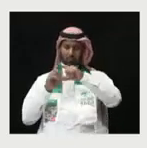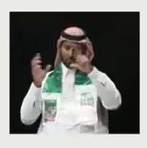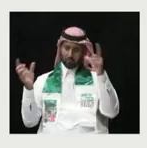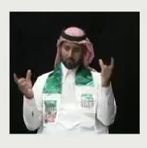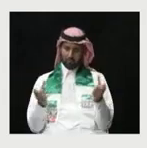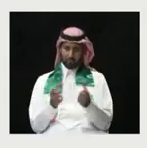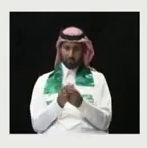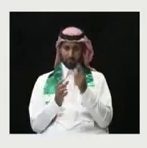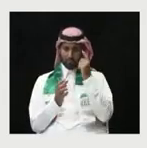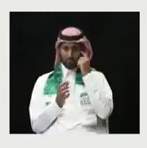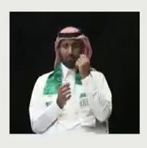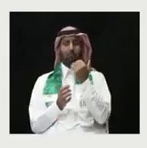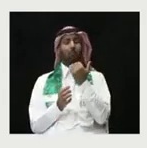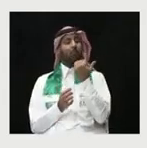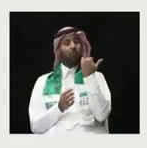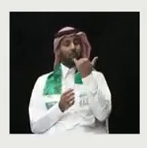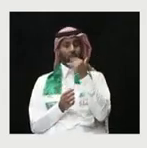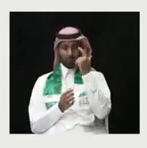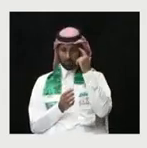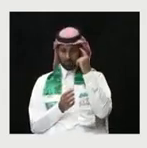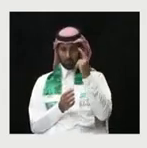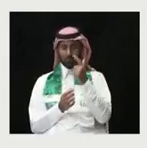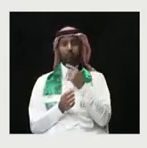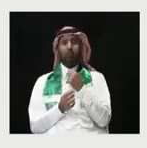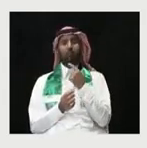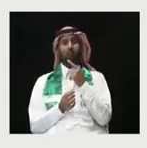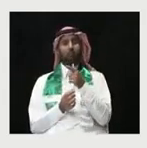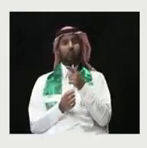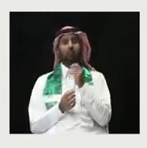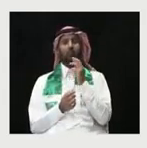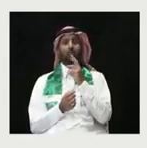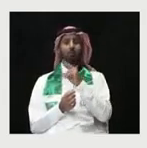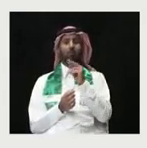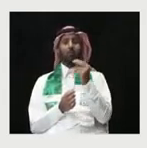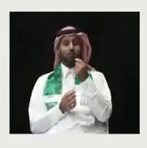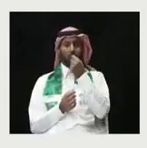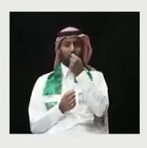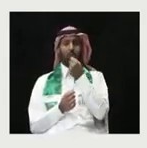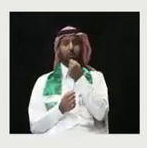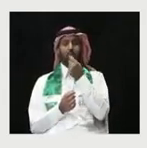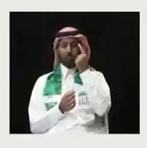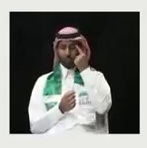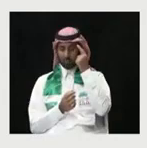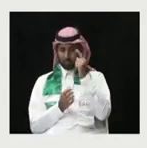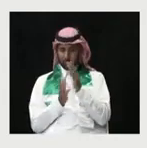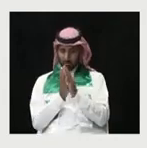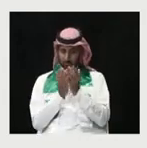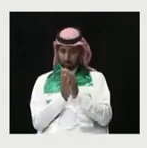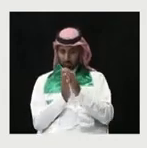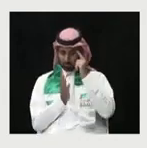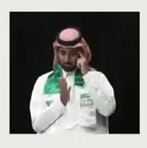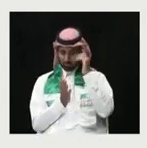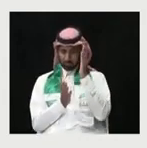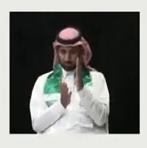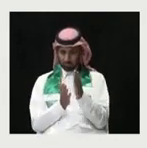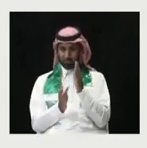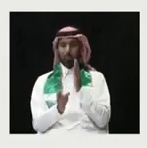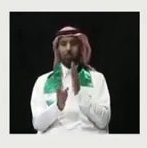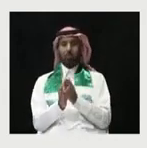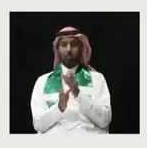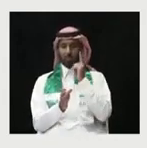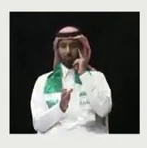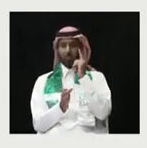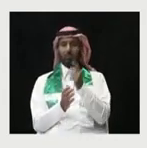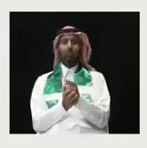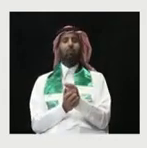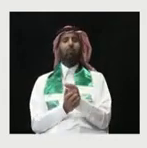with Arabic as the national language and the Holy Quran as its constitution. So let's check